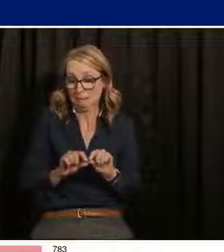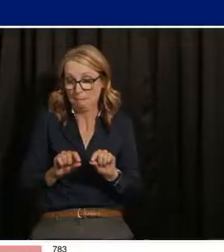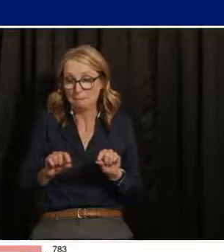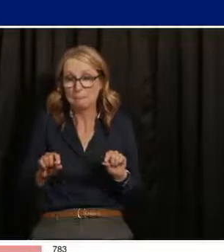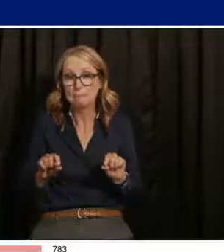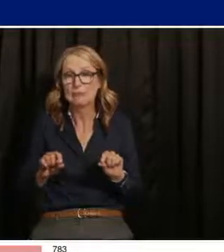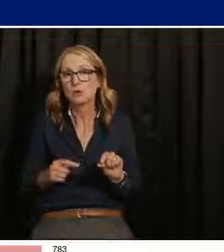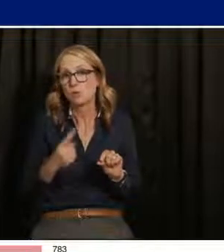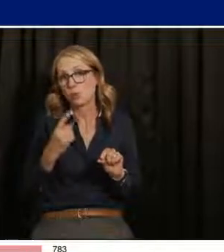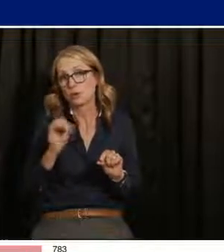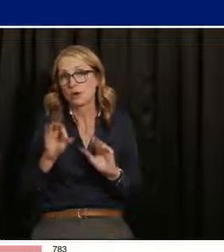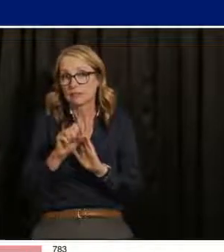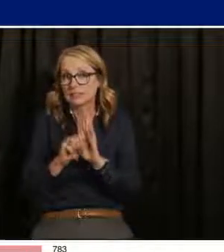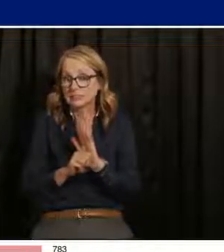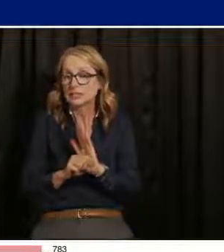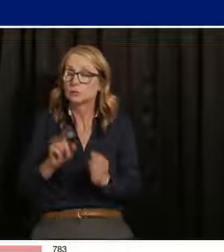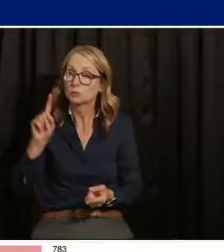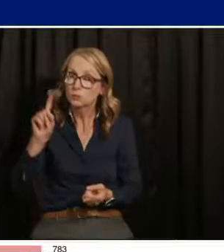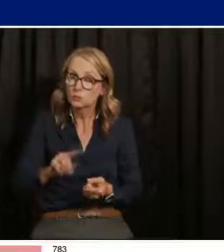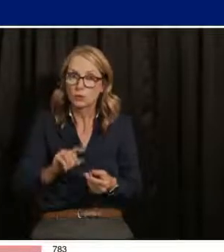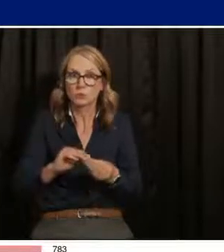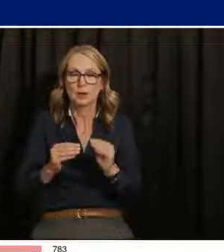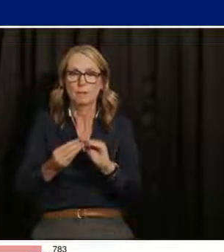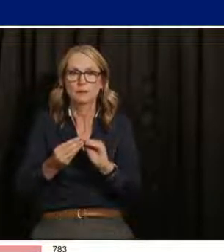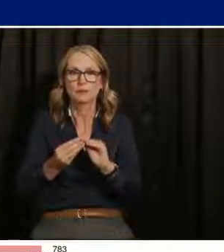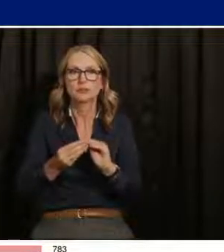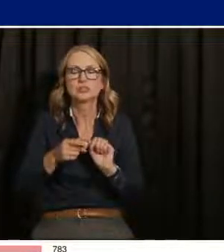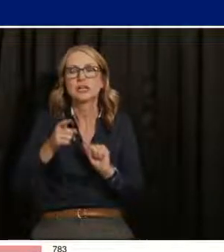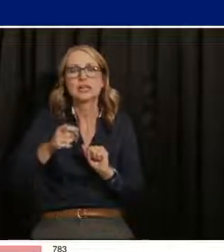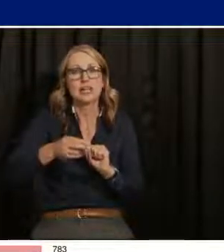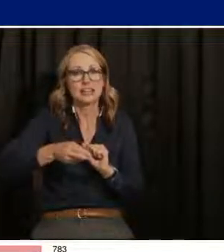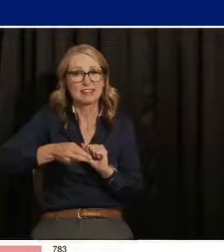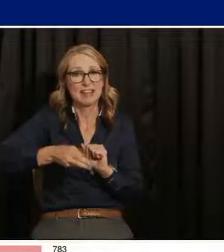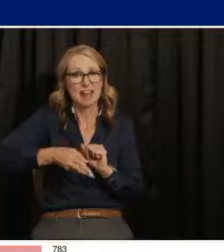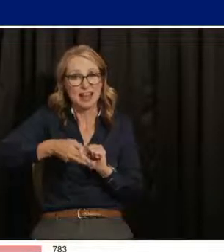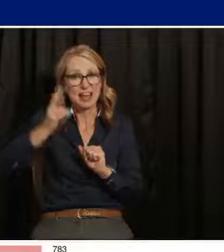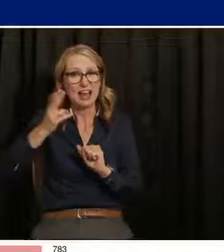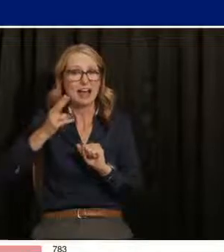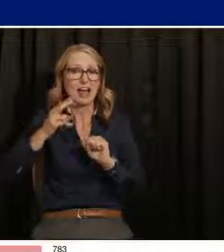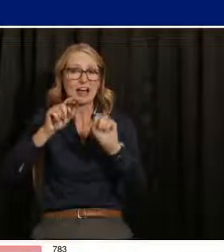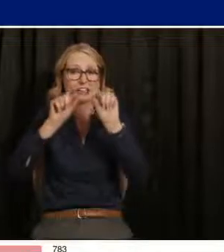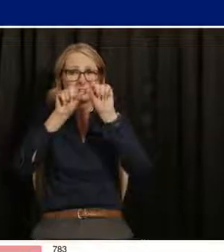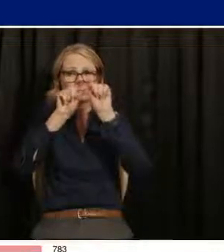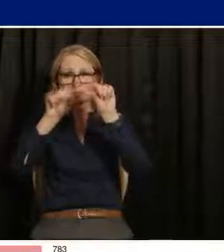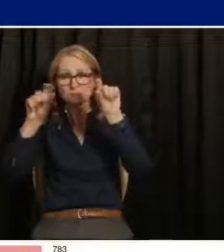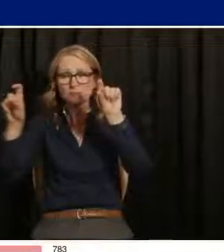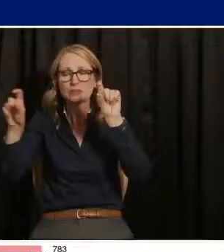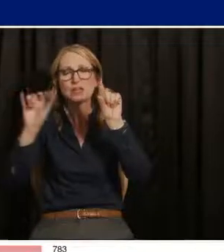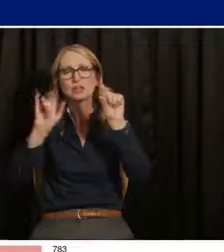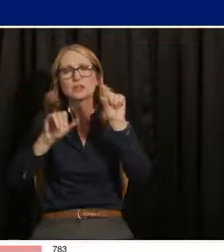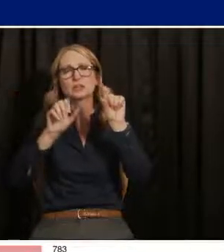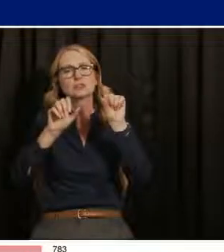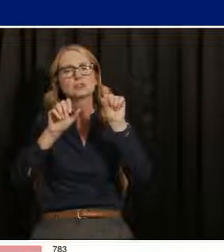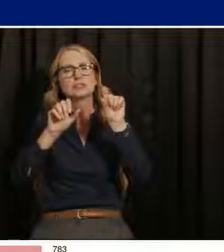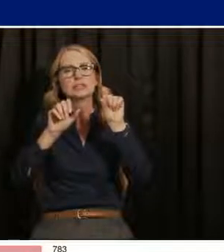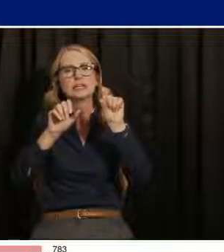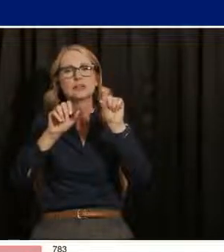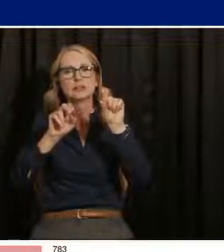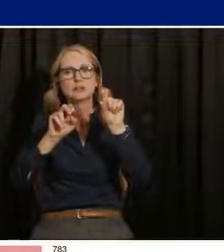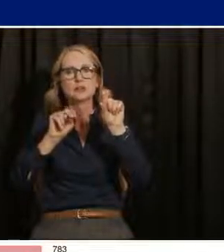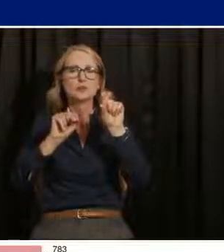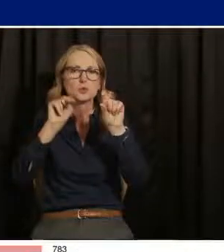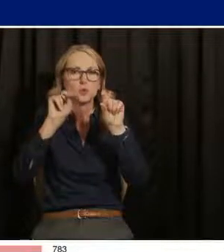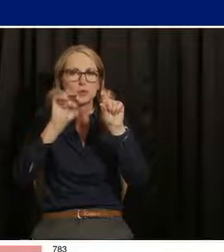lowest rates right now. The states that are at the top of this figure, some of them continue to be states in the southeast part of the country. There also are some states to our